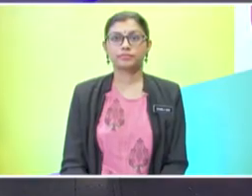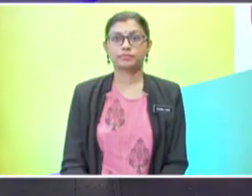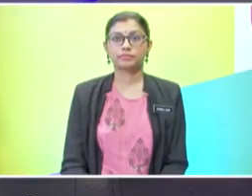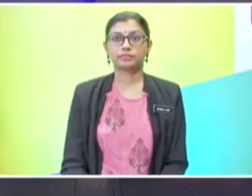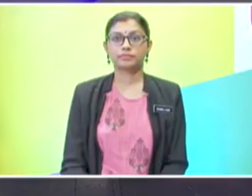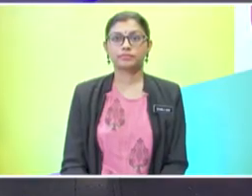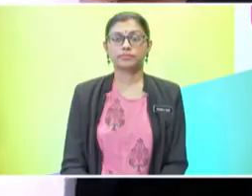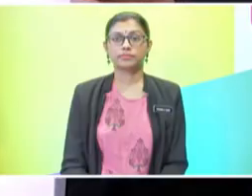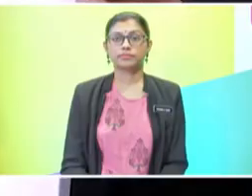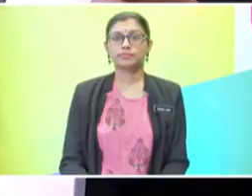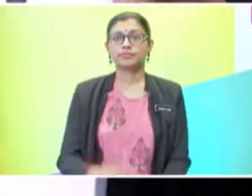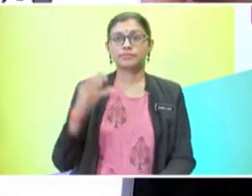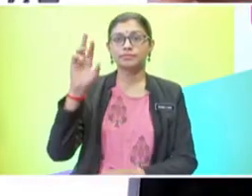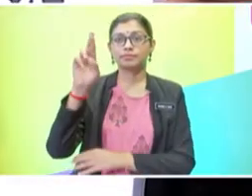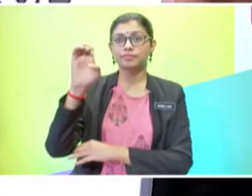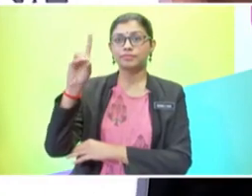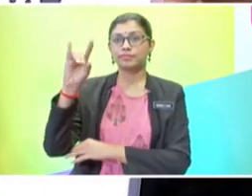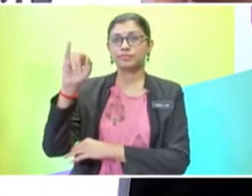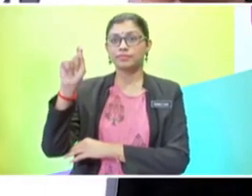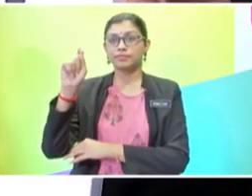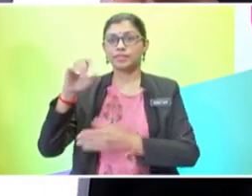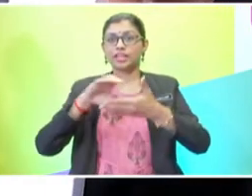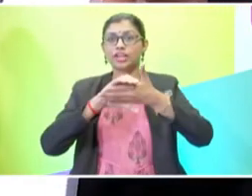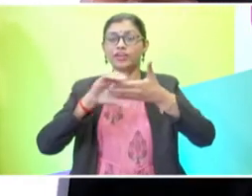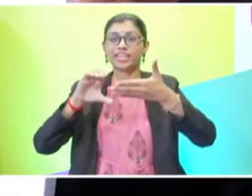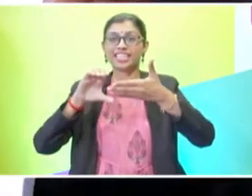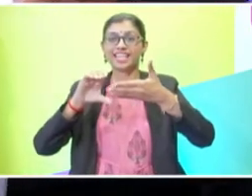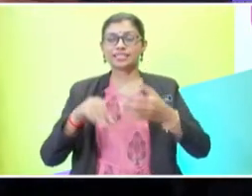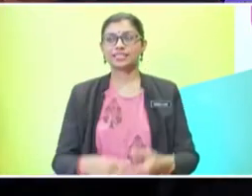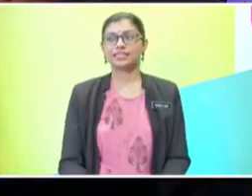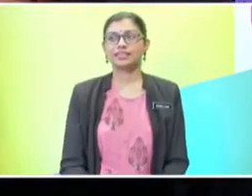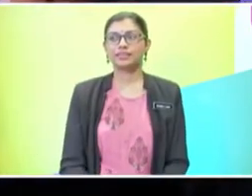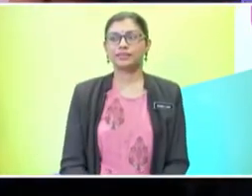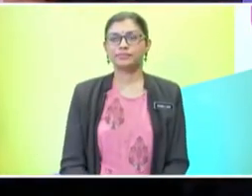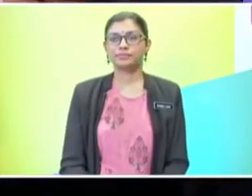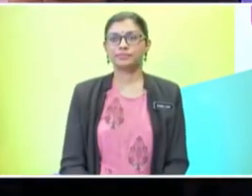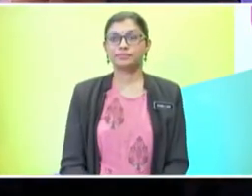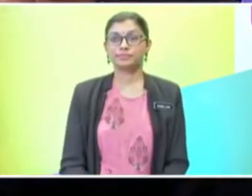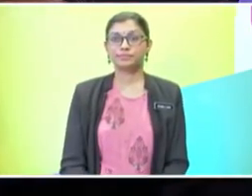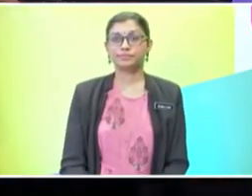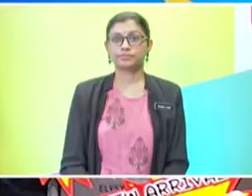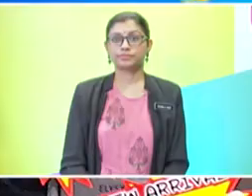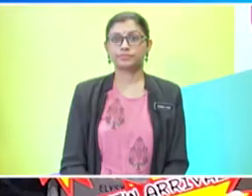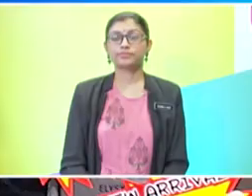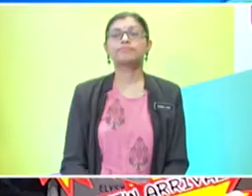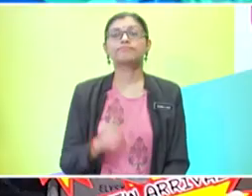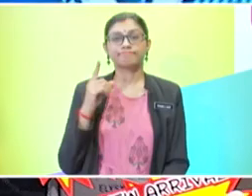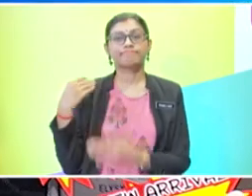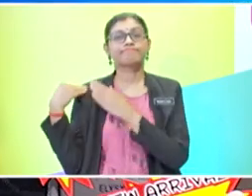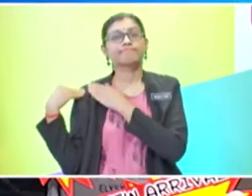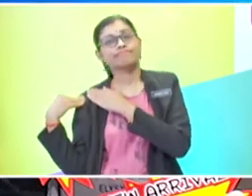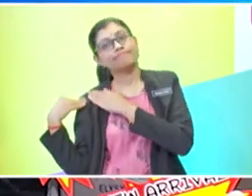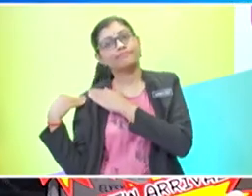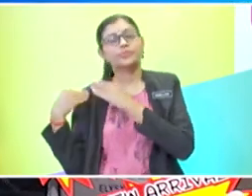Ooh, a credit card. I can go shopping. But this would mean it's a credit. So, credit would mean it is